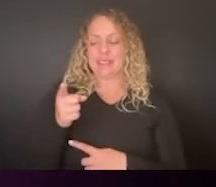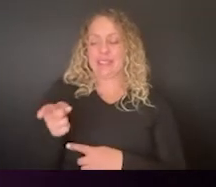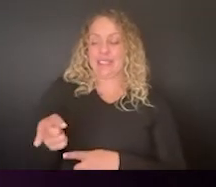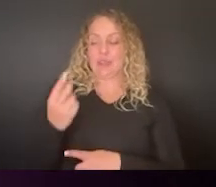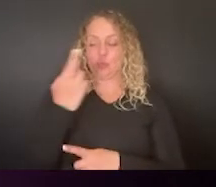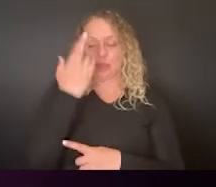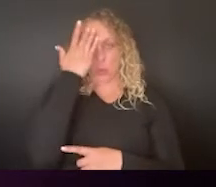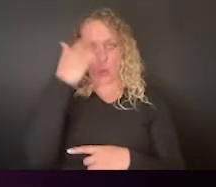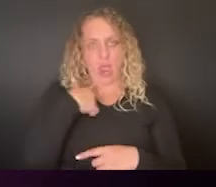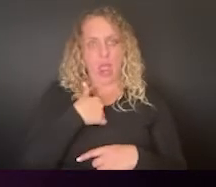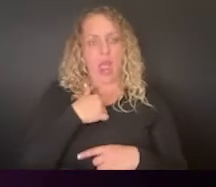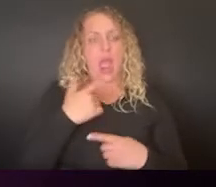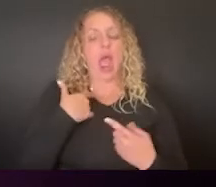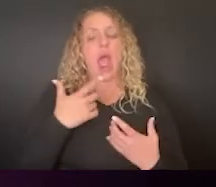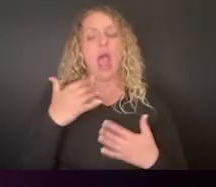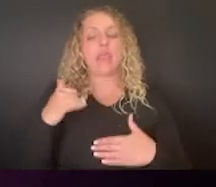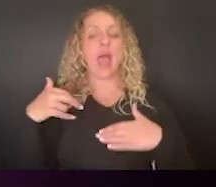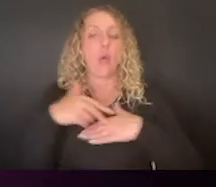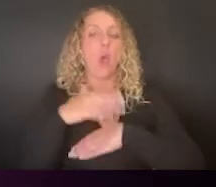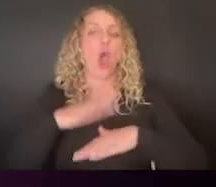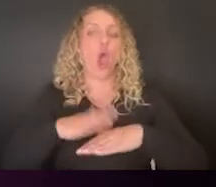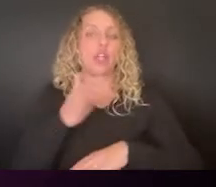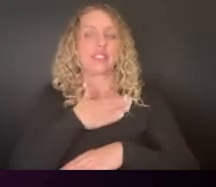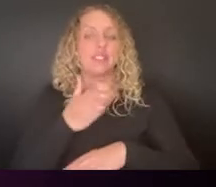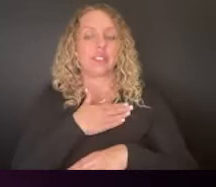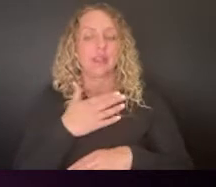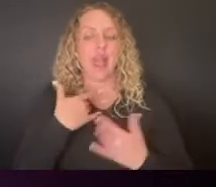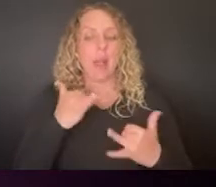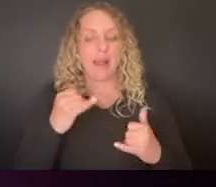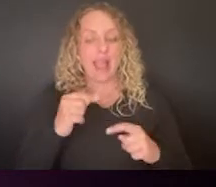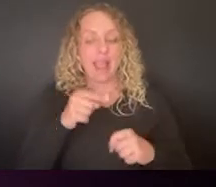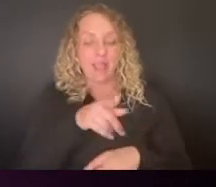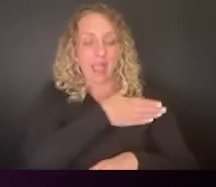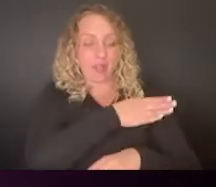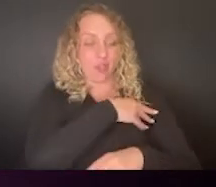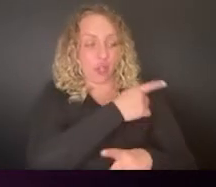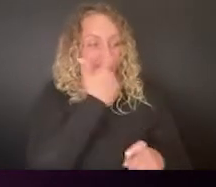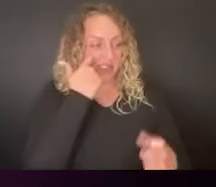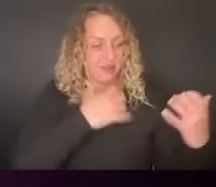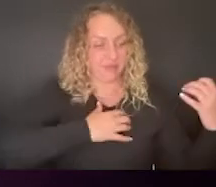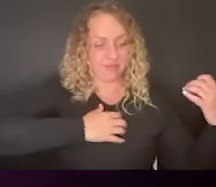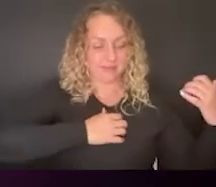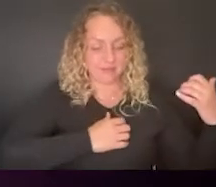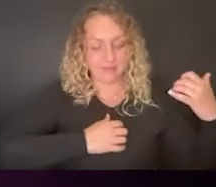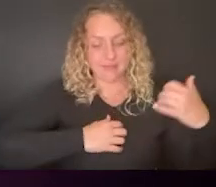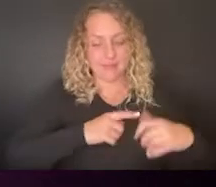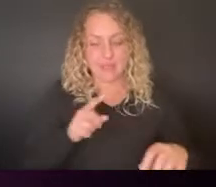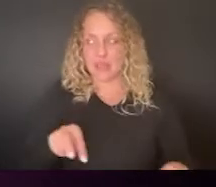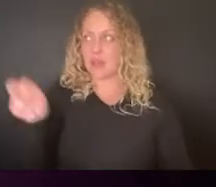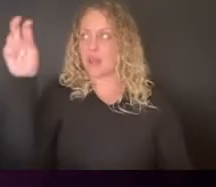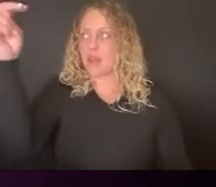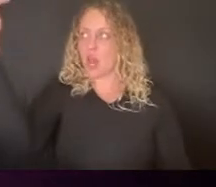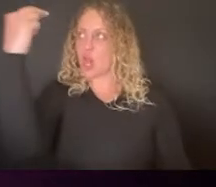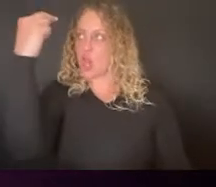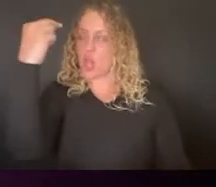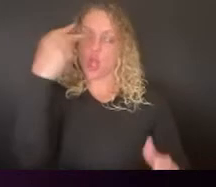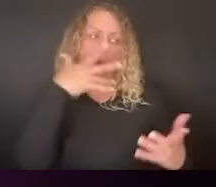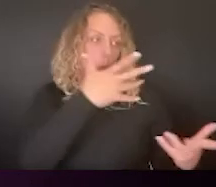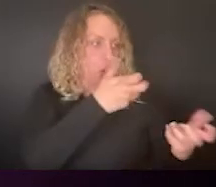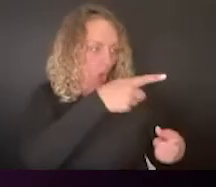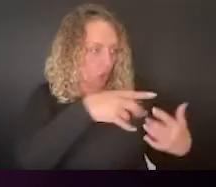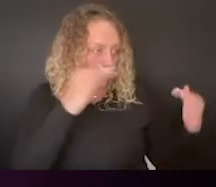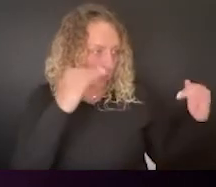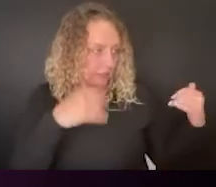all. He has needs. So, but who couldn't resist him? He's the reason why I chose that walk-on song. Every time I'd play